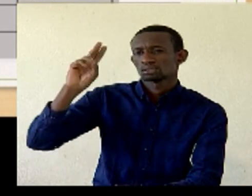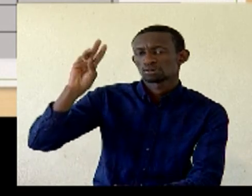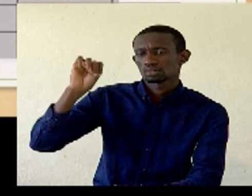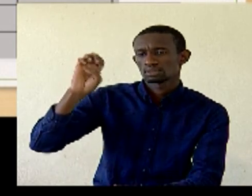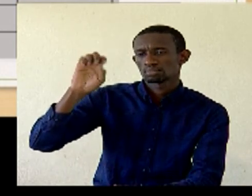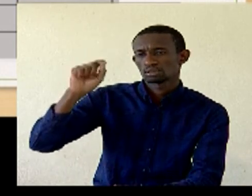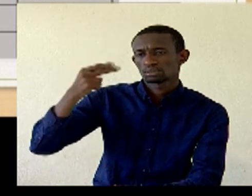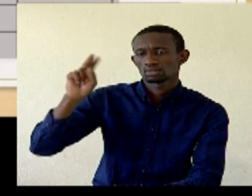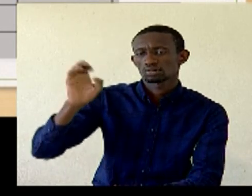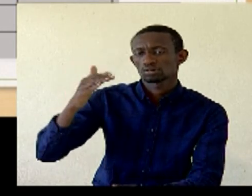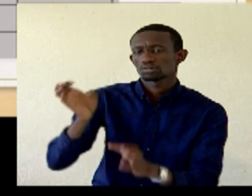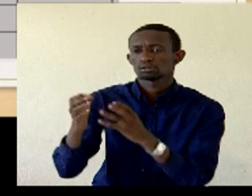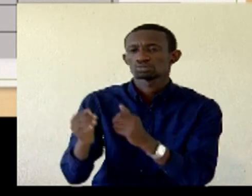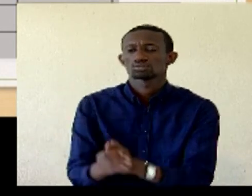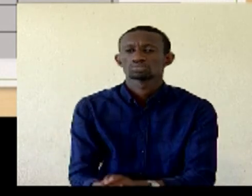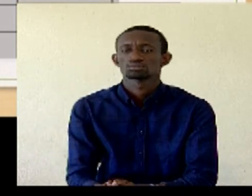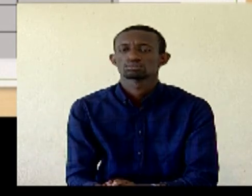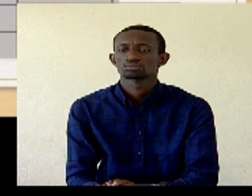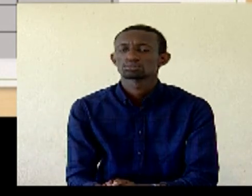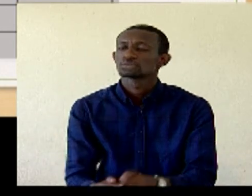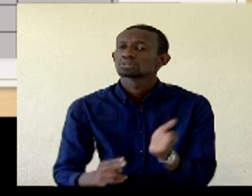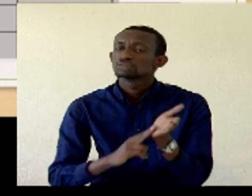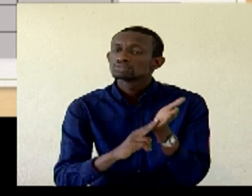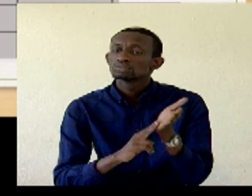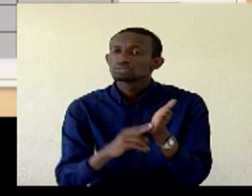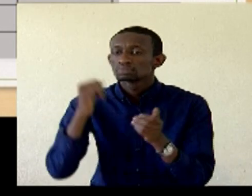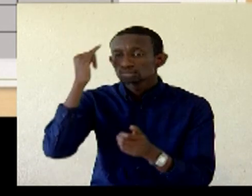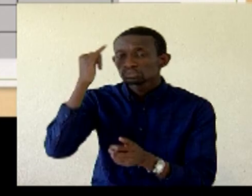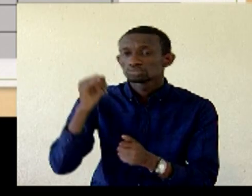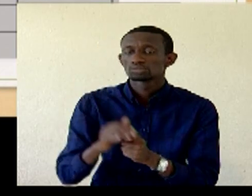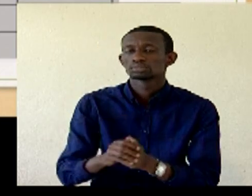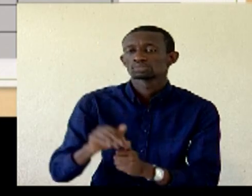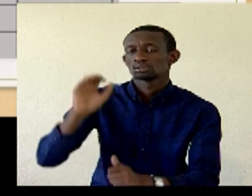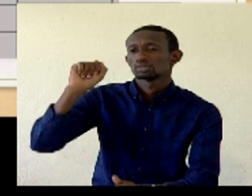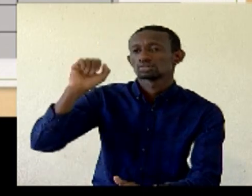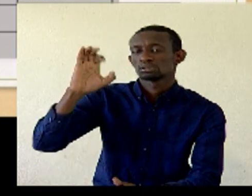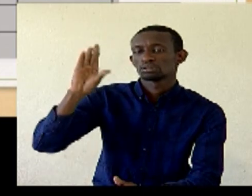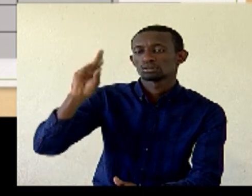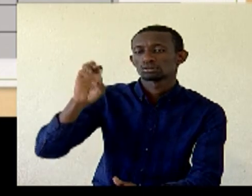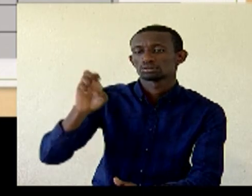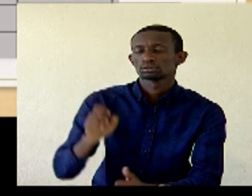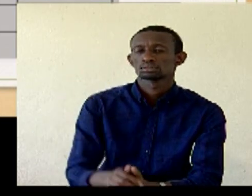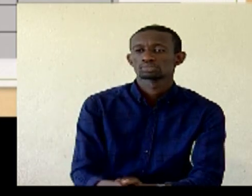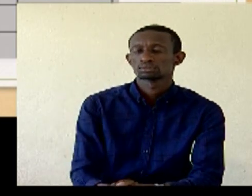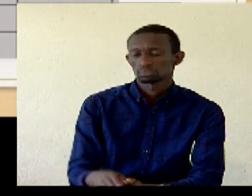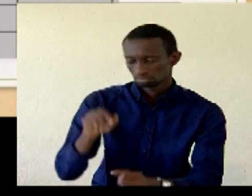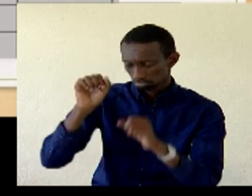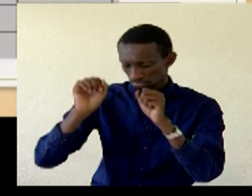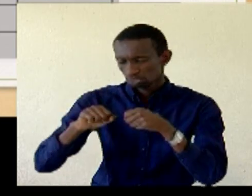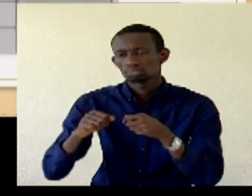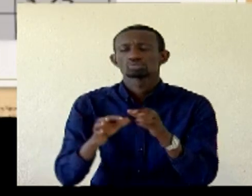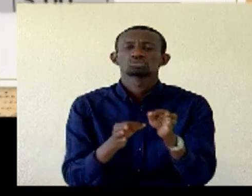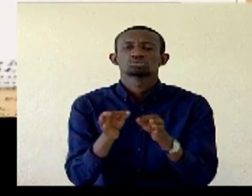the effect of the substituents, you use the idea of the acidity, and then you can be able to